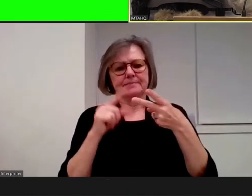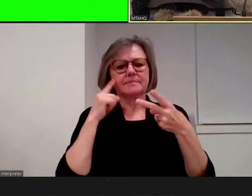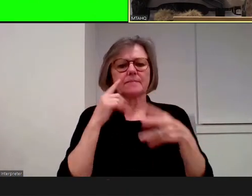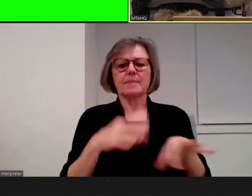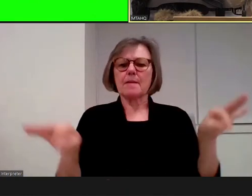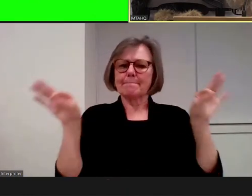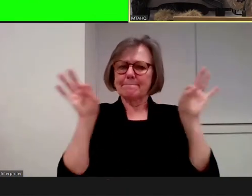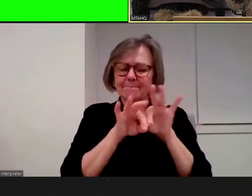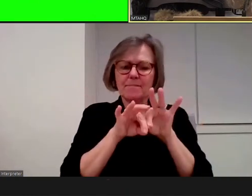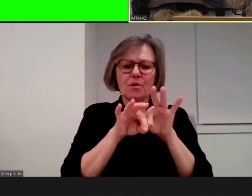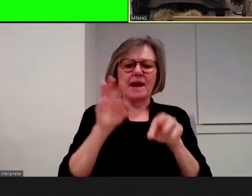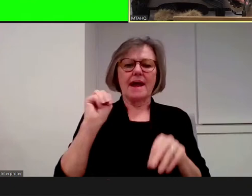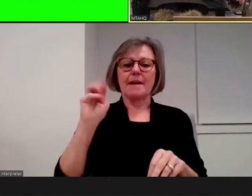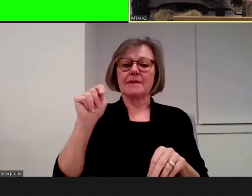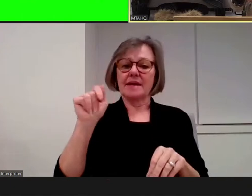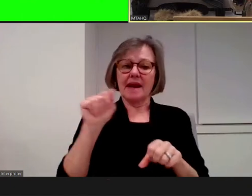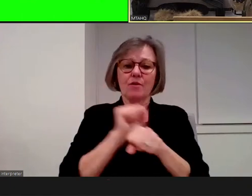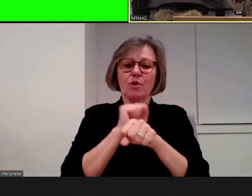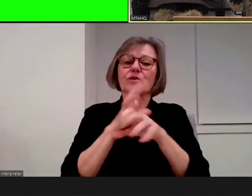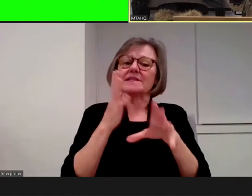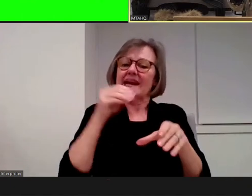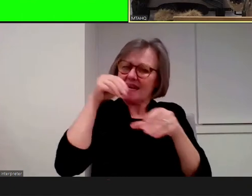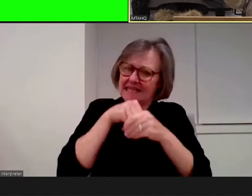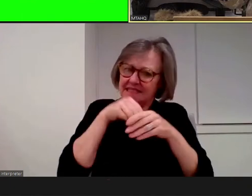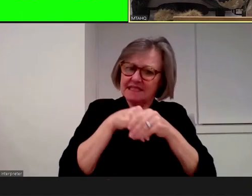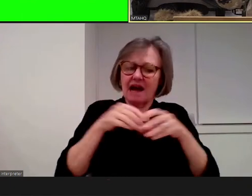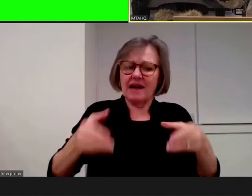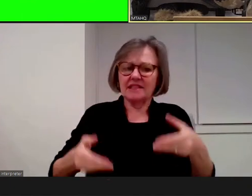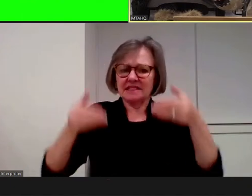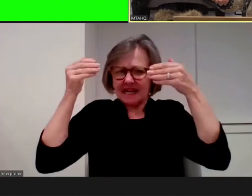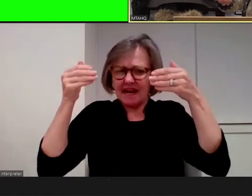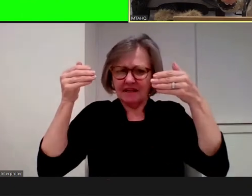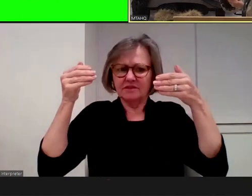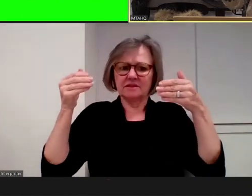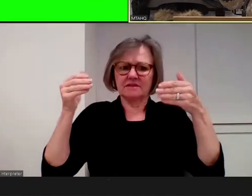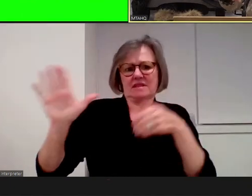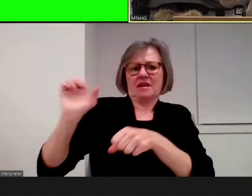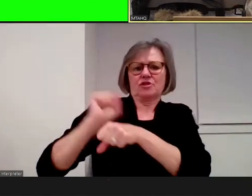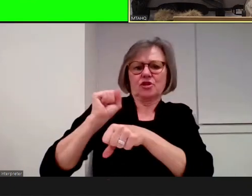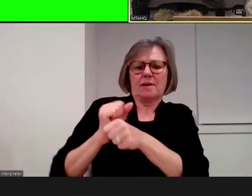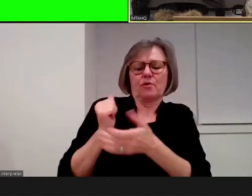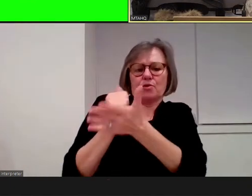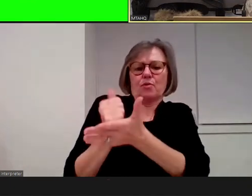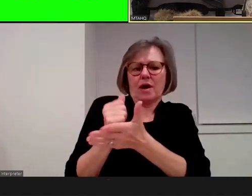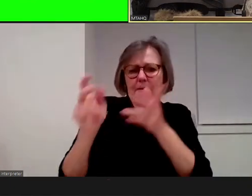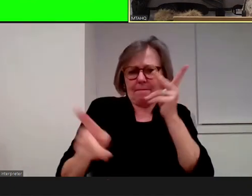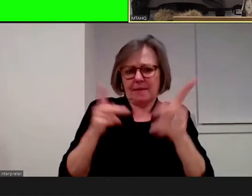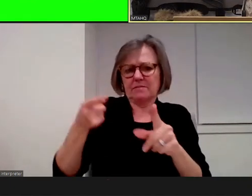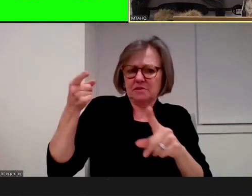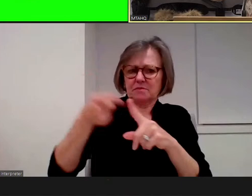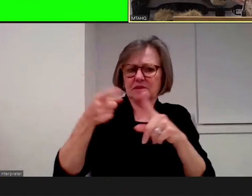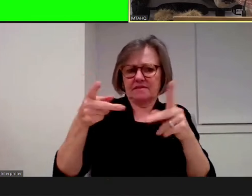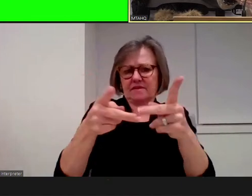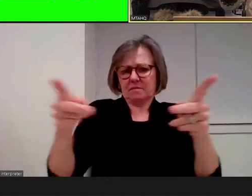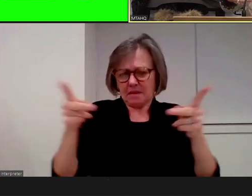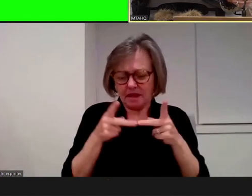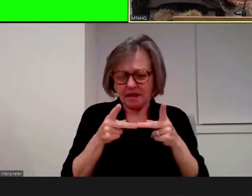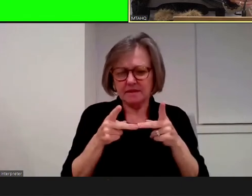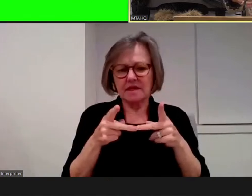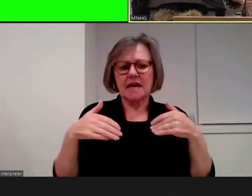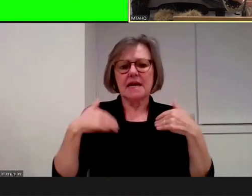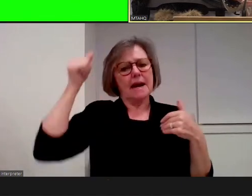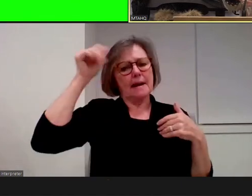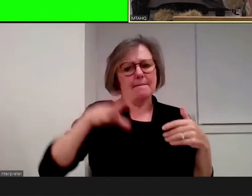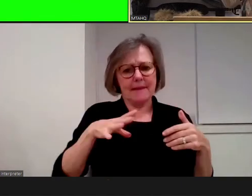for MTA workers to remain in the station just because that's their job to assist people at a specific location point. The young man